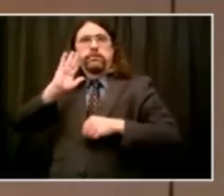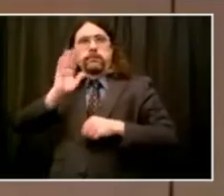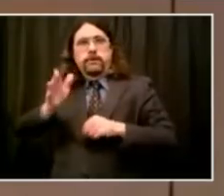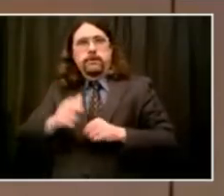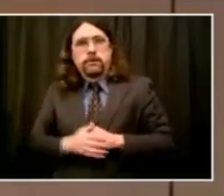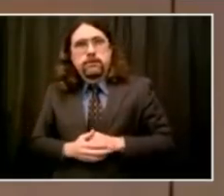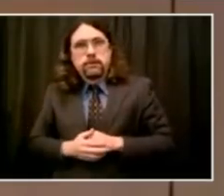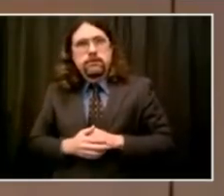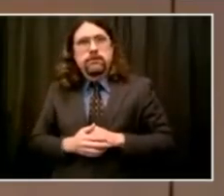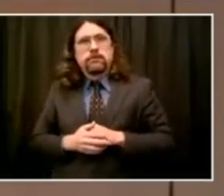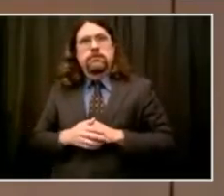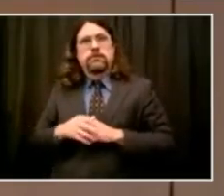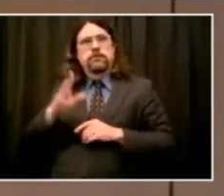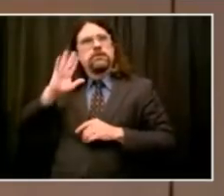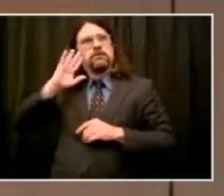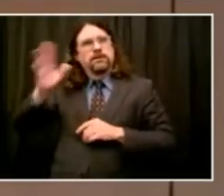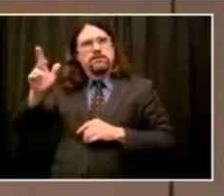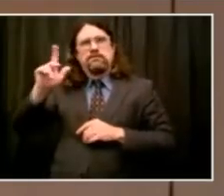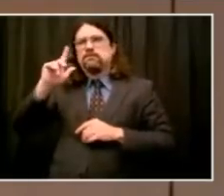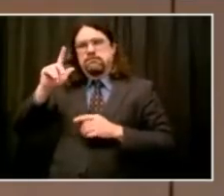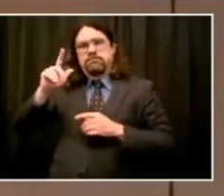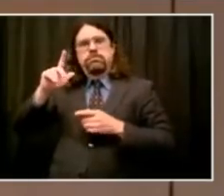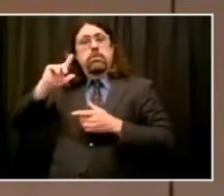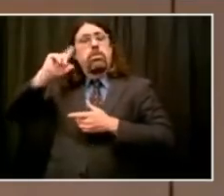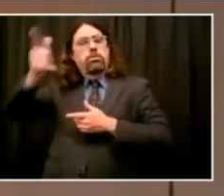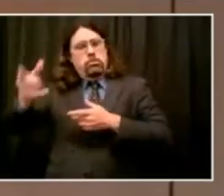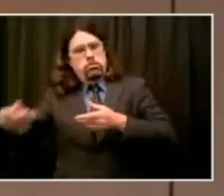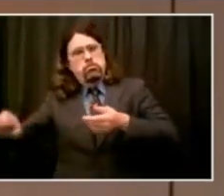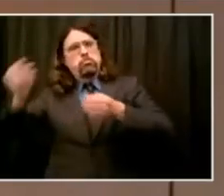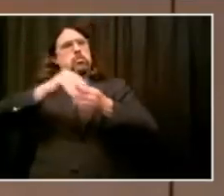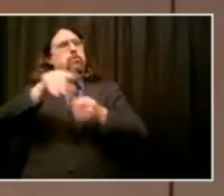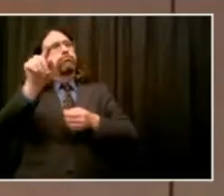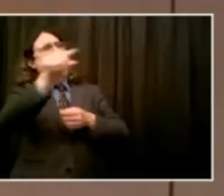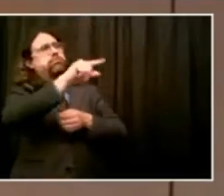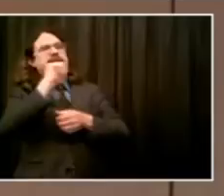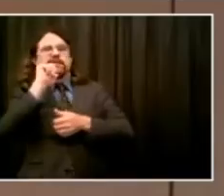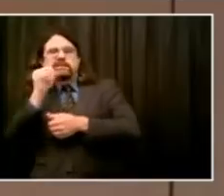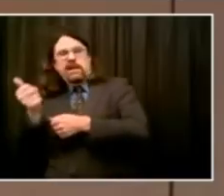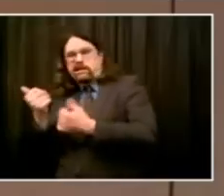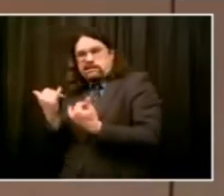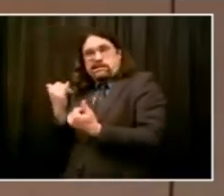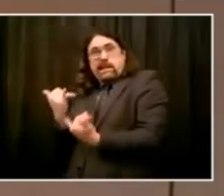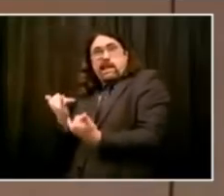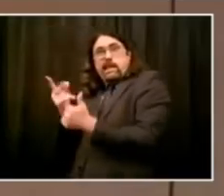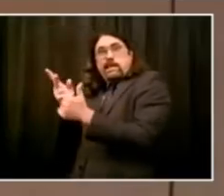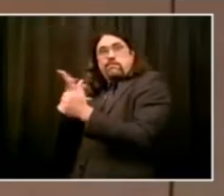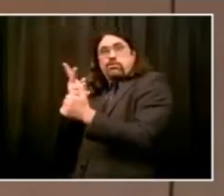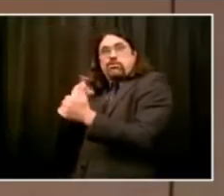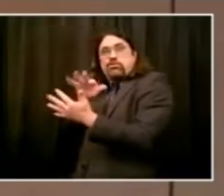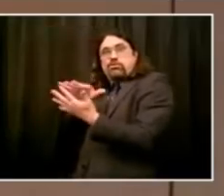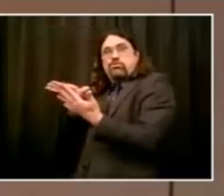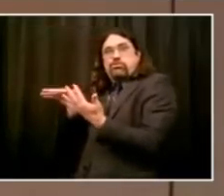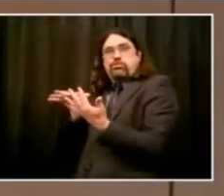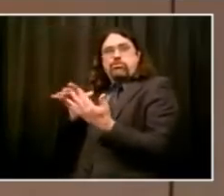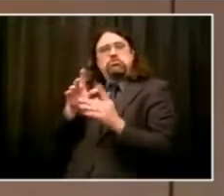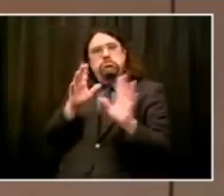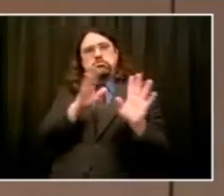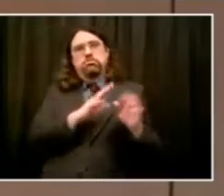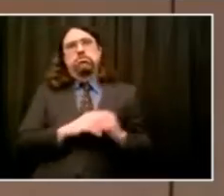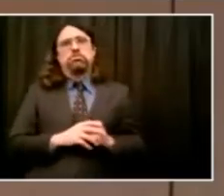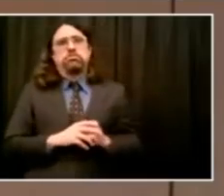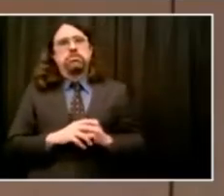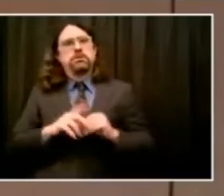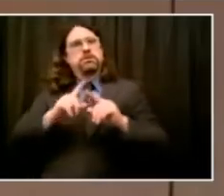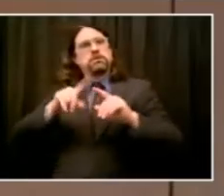priority groups, you're symptomatic, you've been exposed to someone who's symptomatic, that we want you to get tested, and